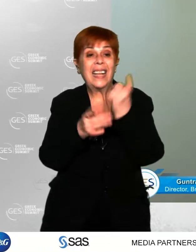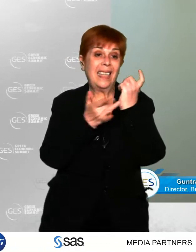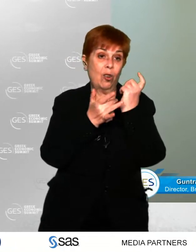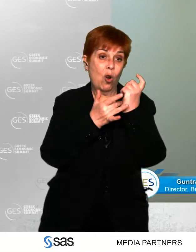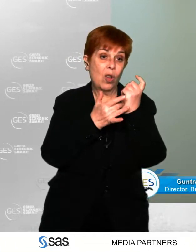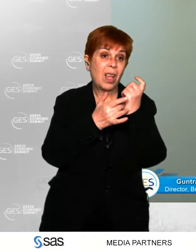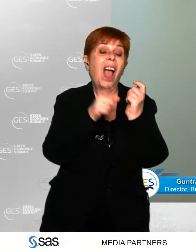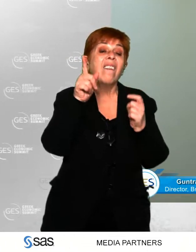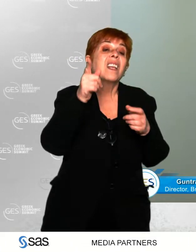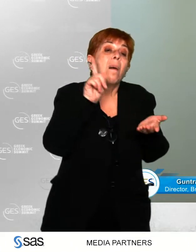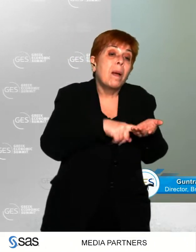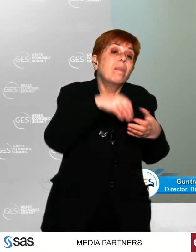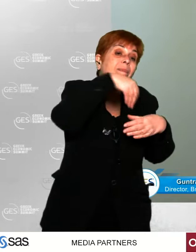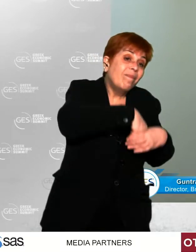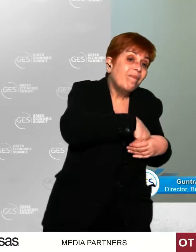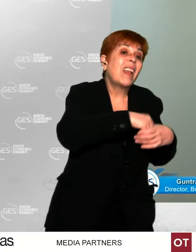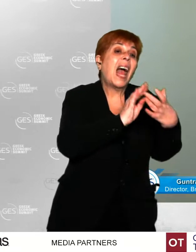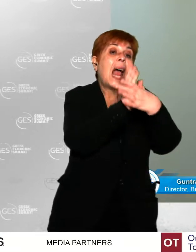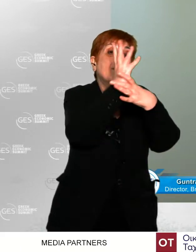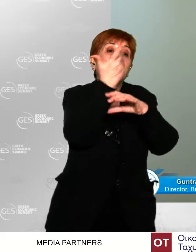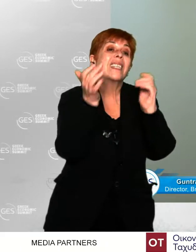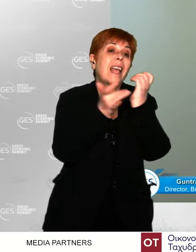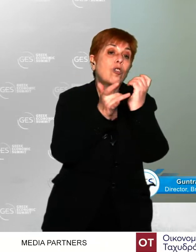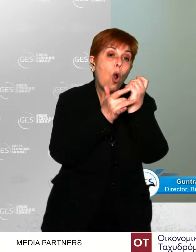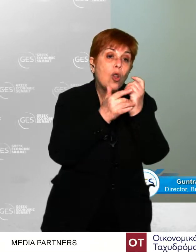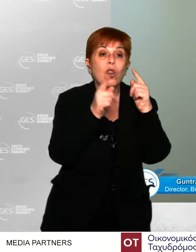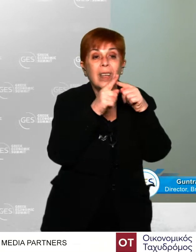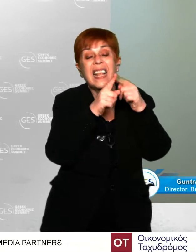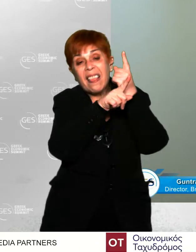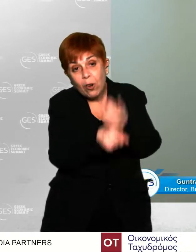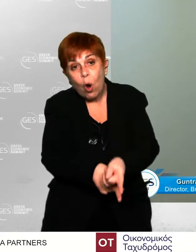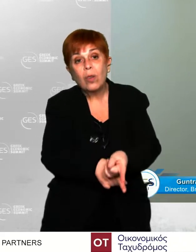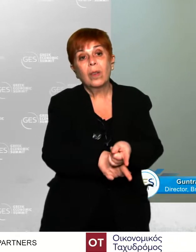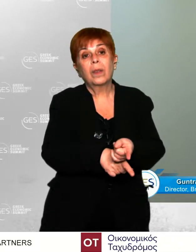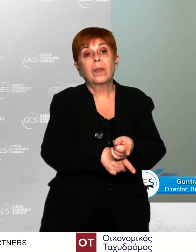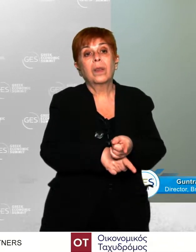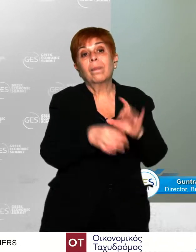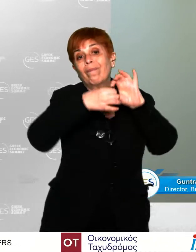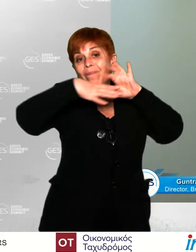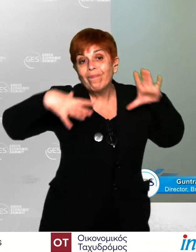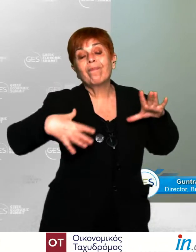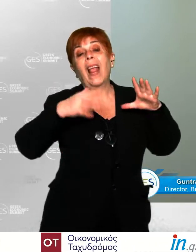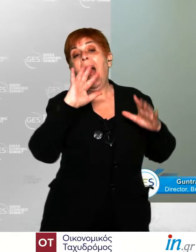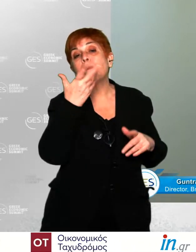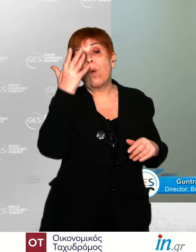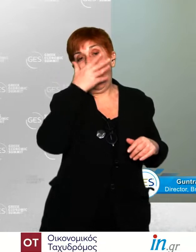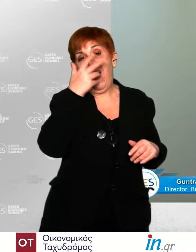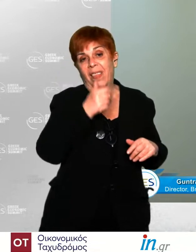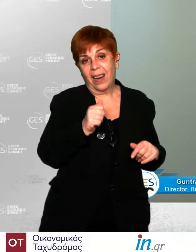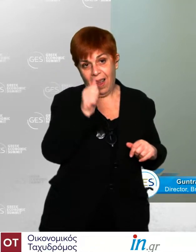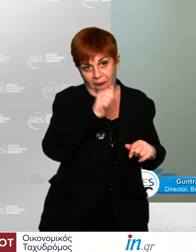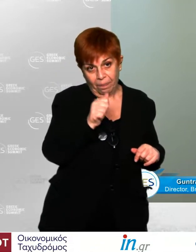technologies, into the development of technologies, so that it becomes actually affordable